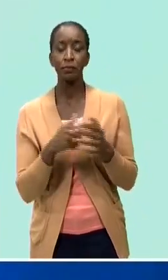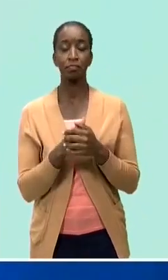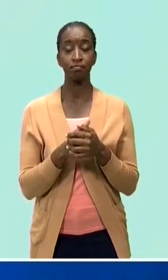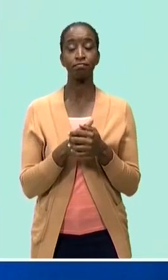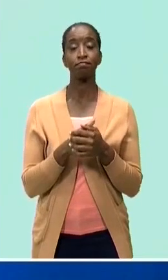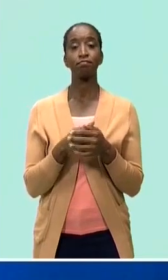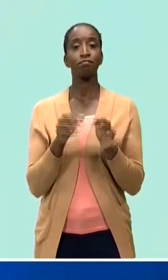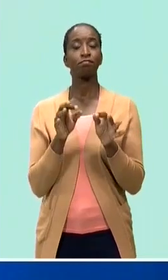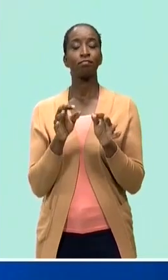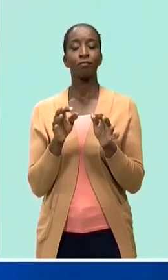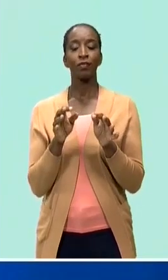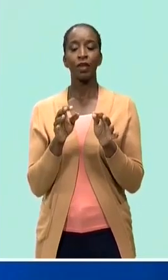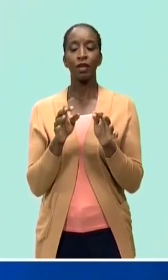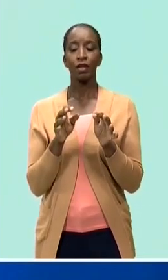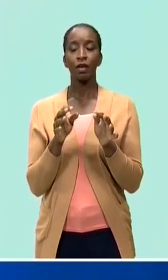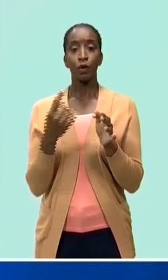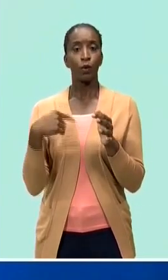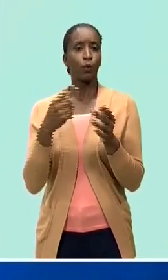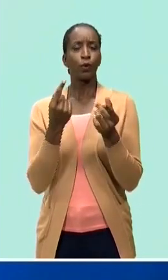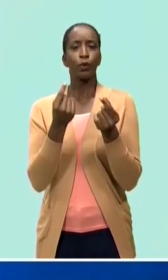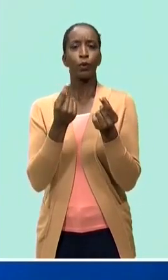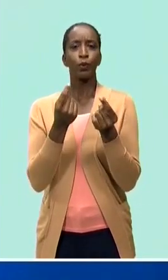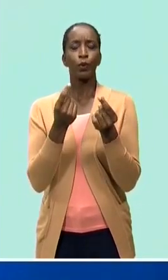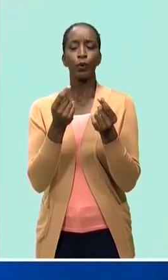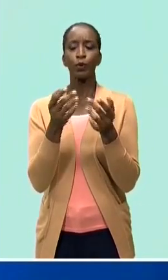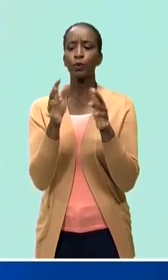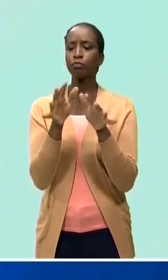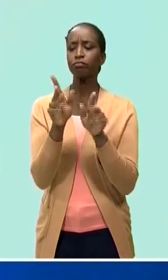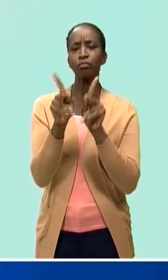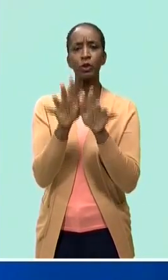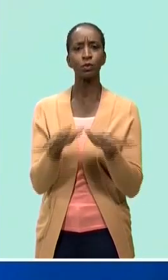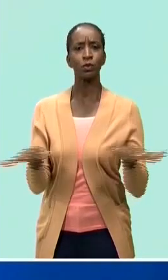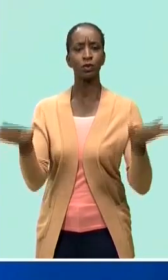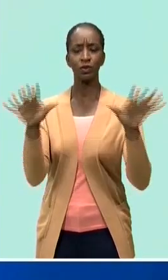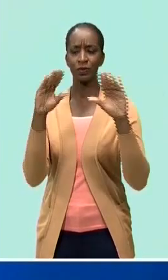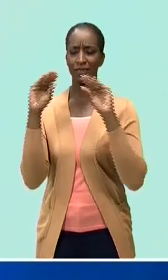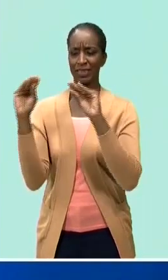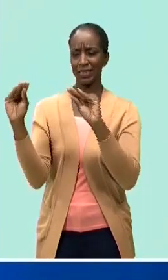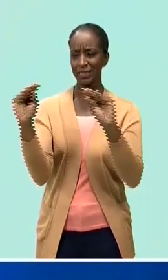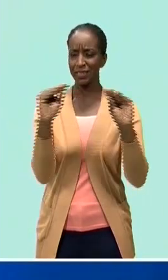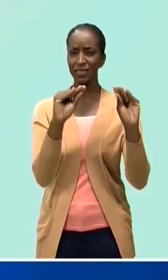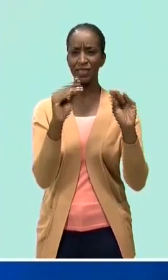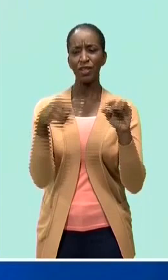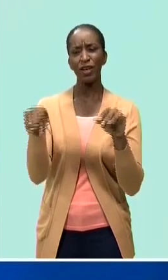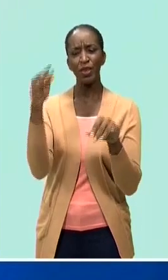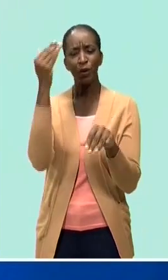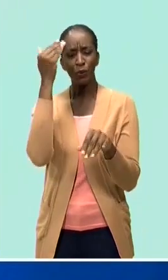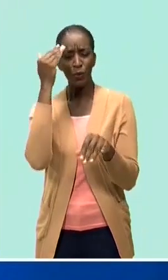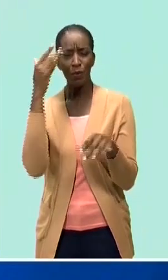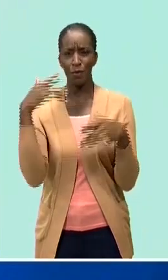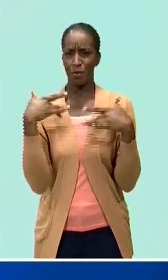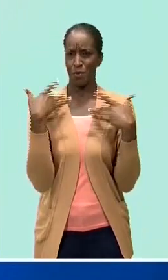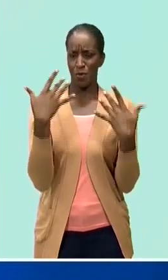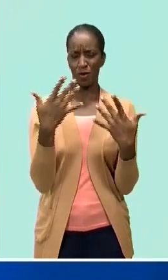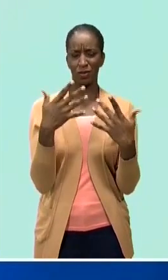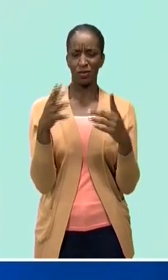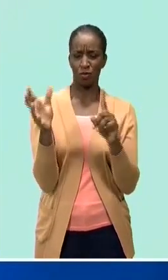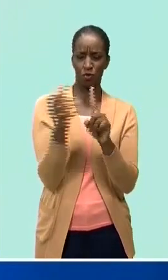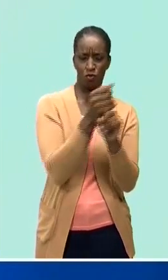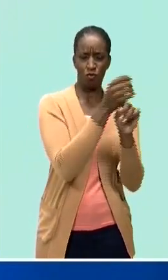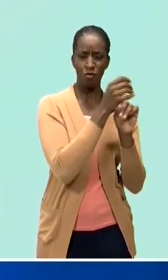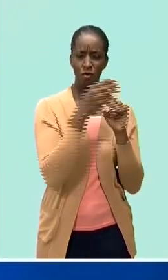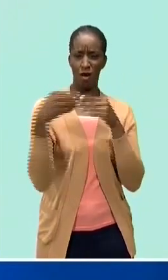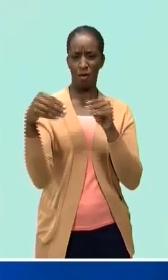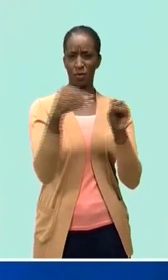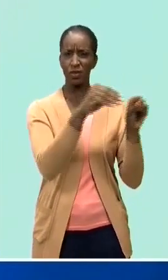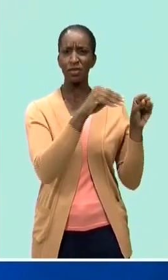to recognize things for what they are. And that comes by training. A lot of people have been asking me why all these training sessions